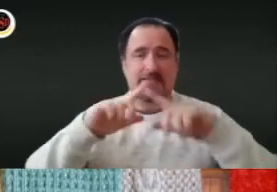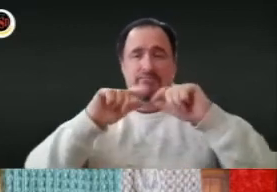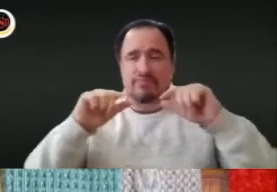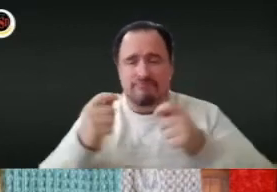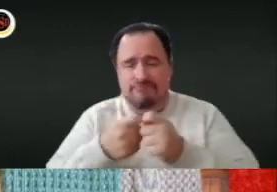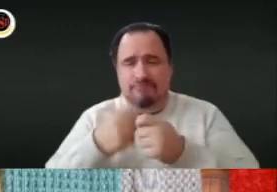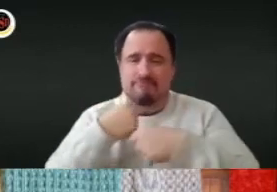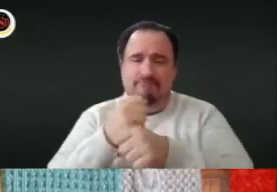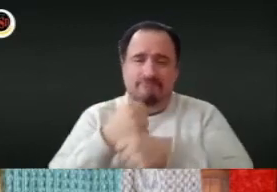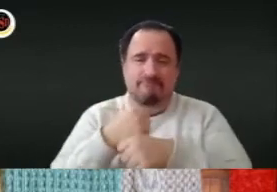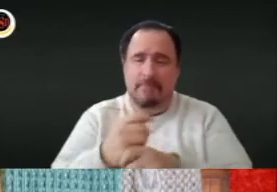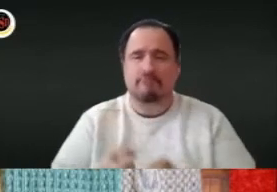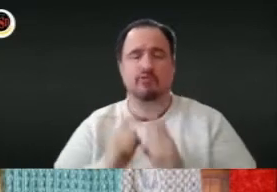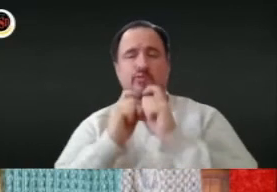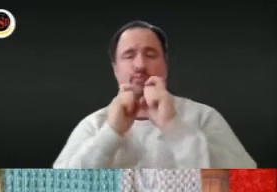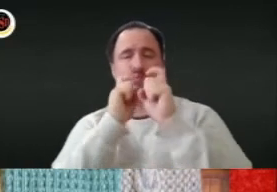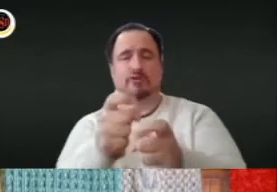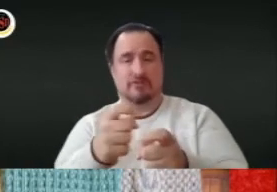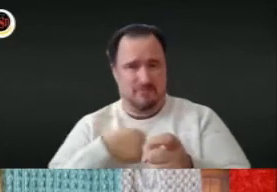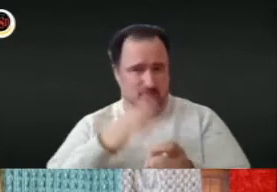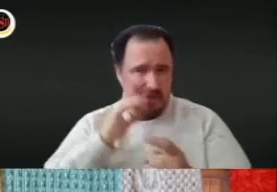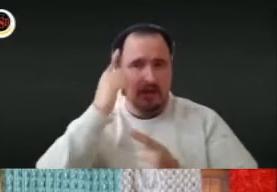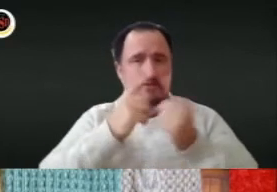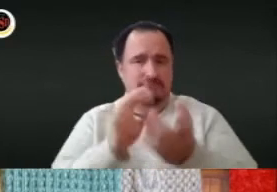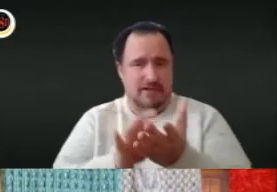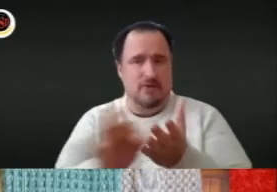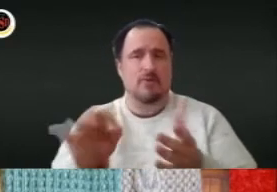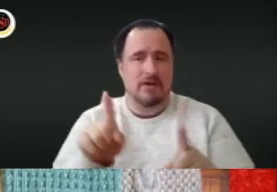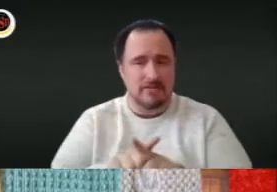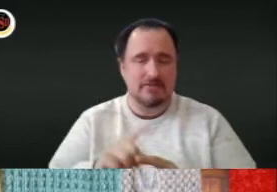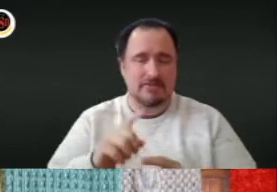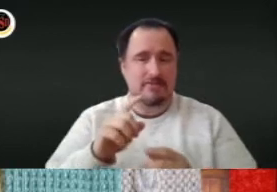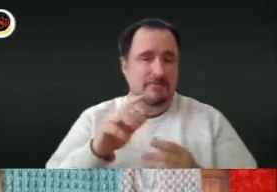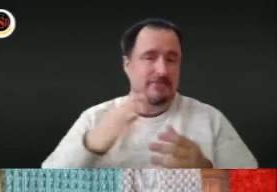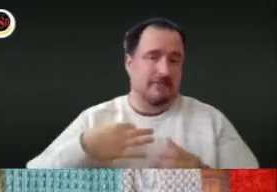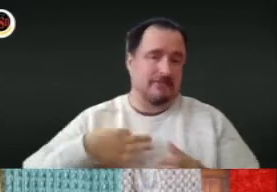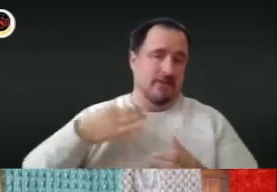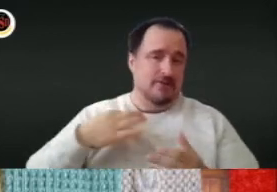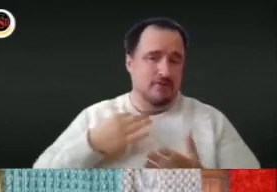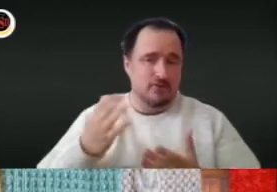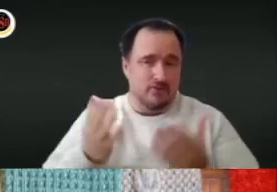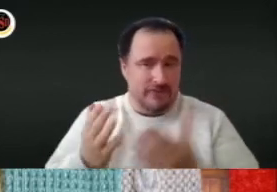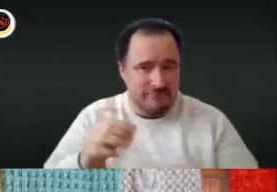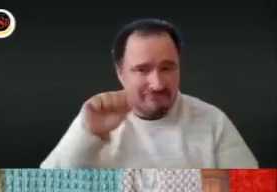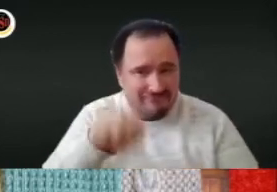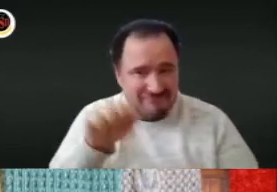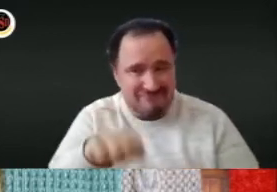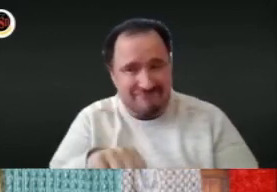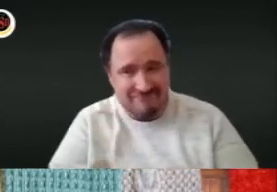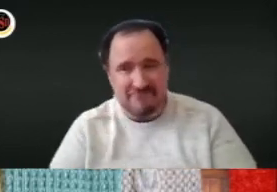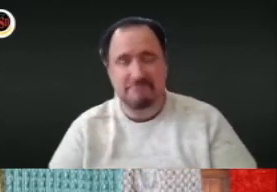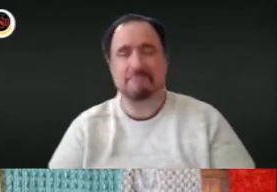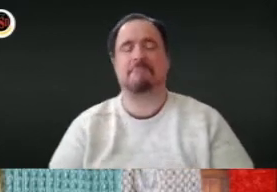et cetera, made all those to donate. That would count as community service hours. That would be volunteer